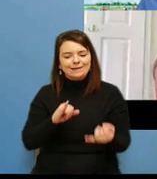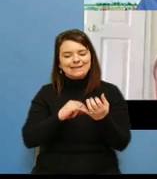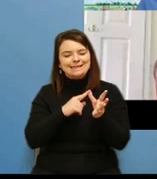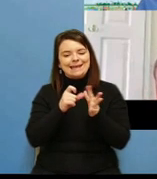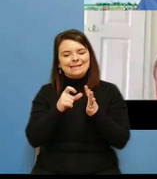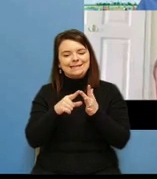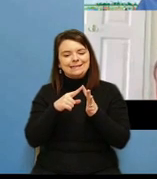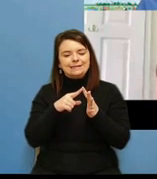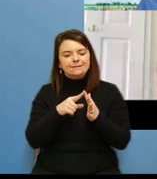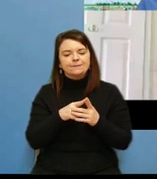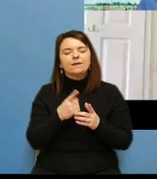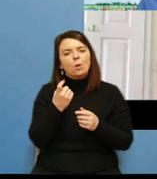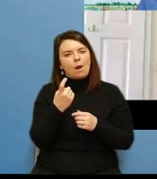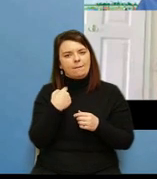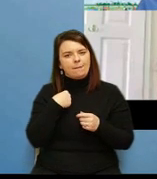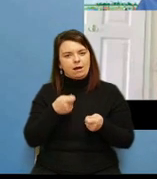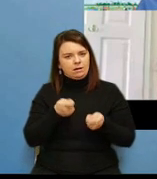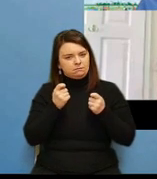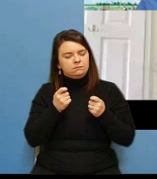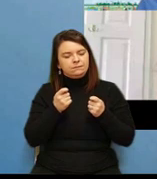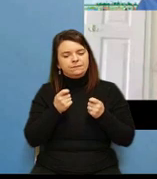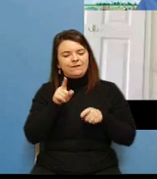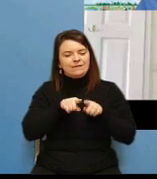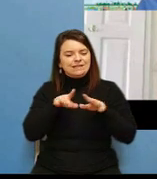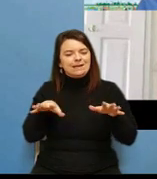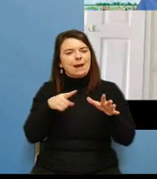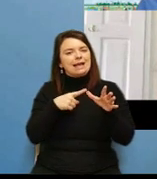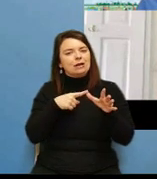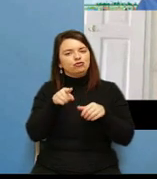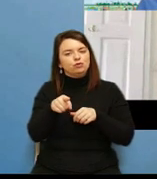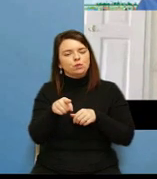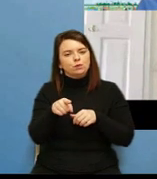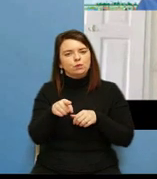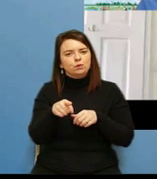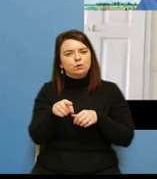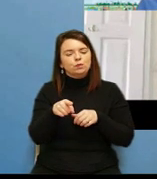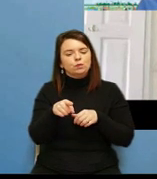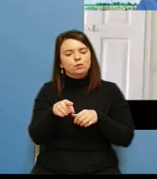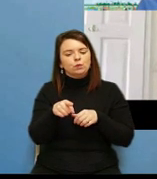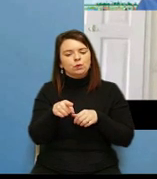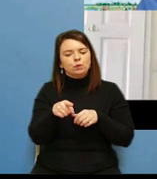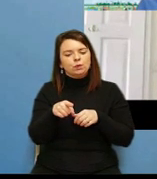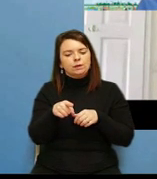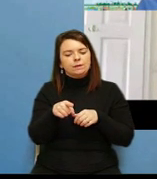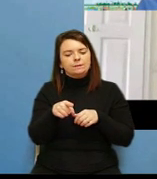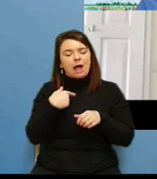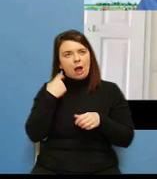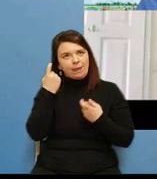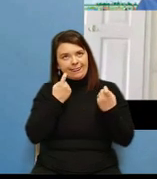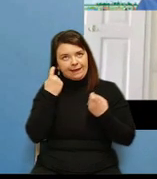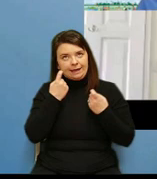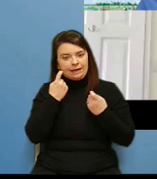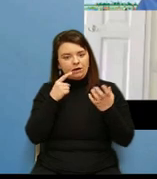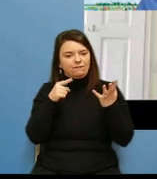initially. Thanks, Andrew. Sadie. Yeah, one of my points was very similar to Andrew's, actually, in terms